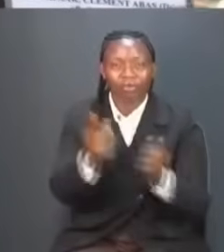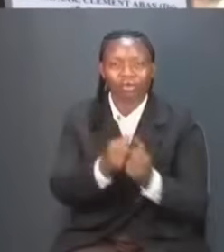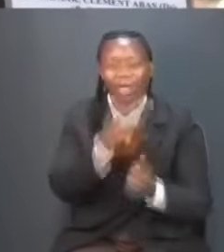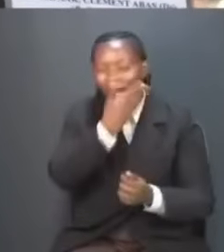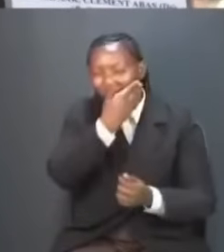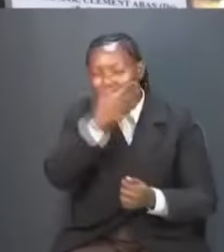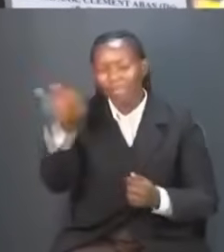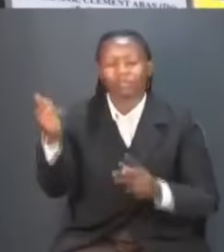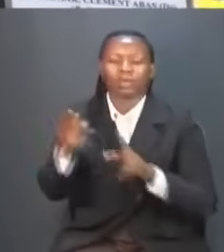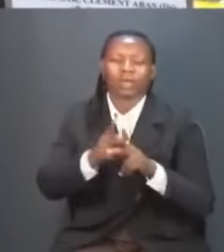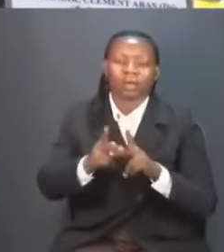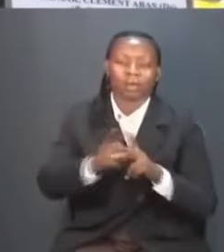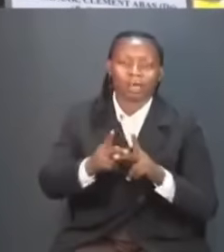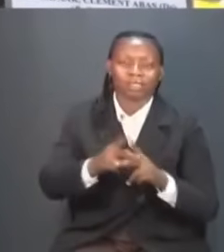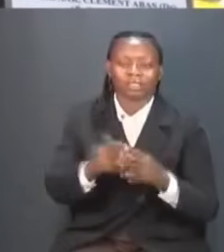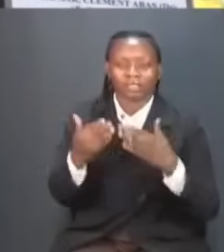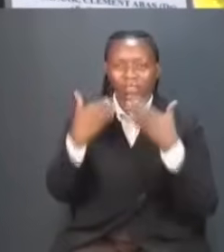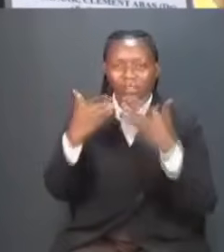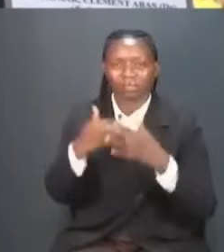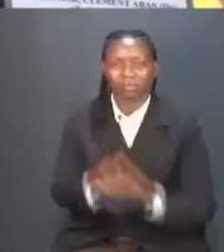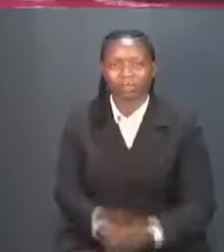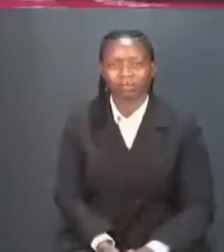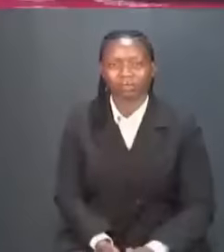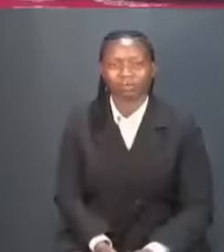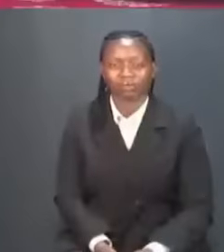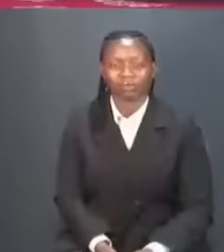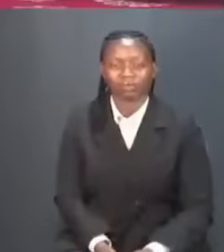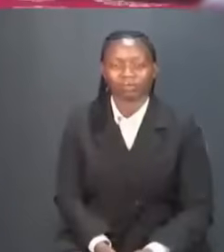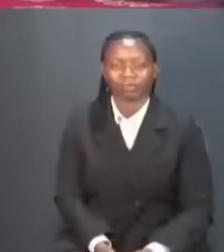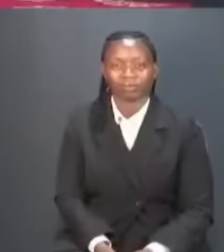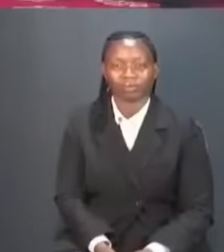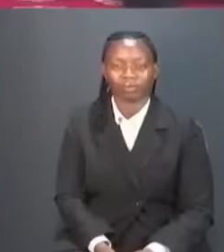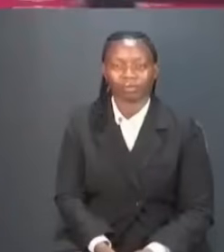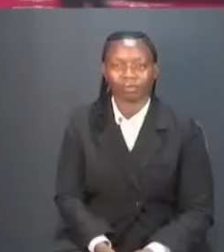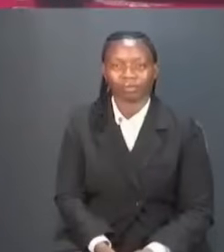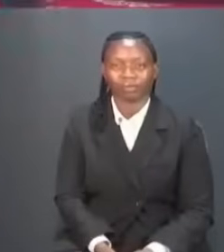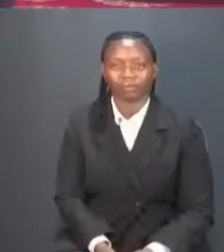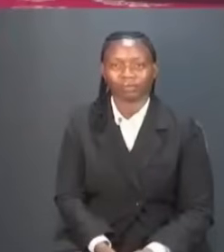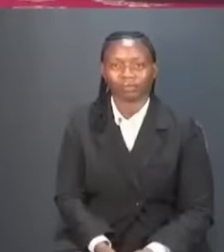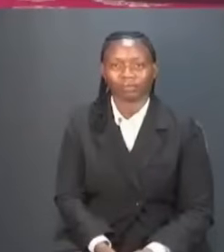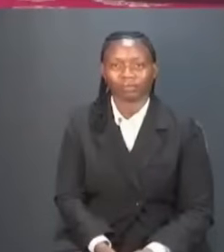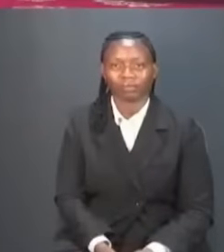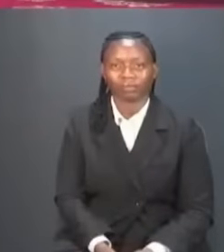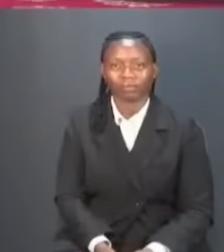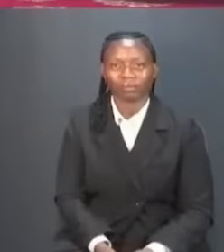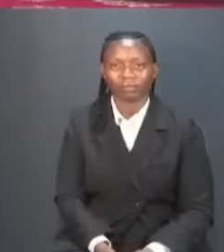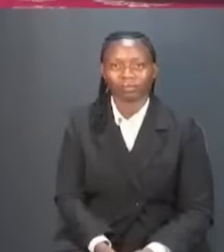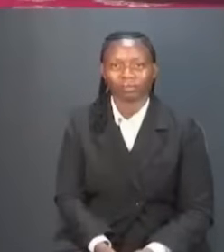practices. Thank you. Yes, Minister.